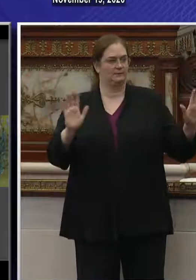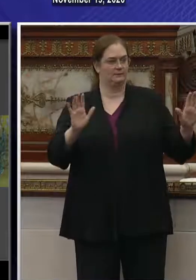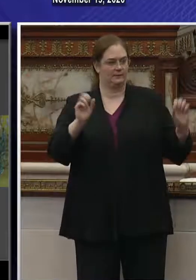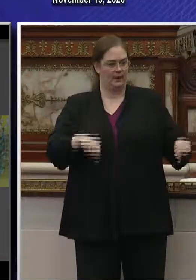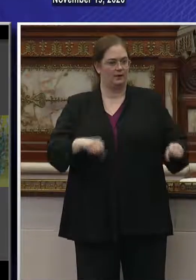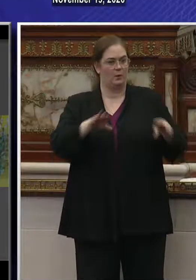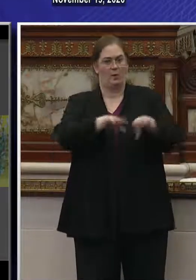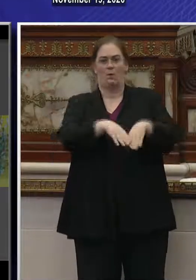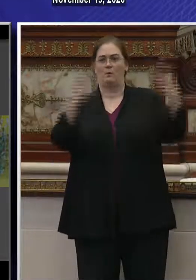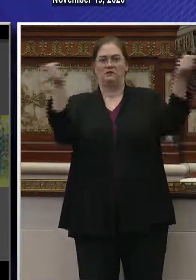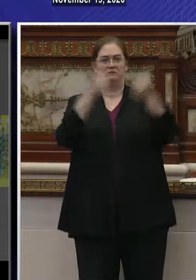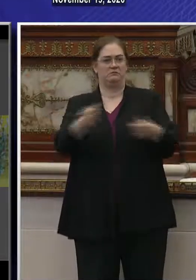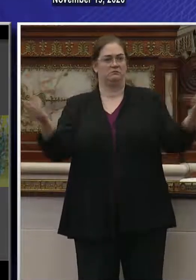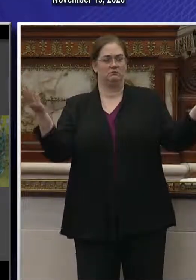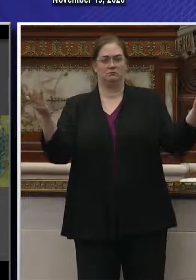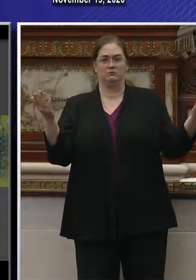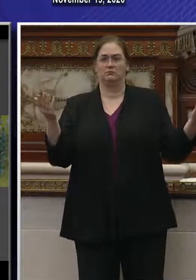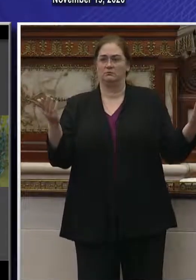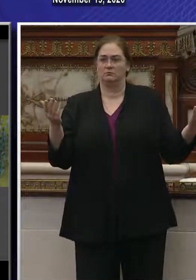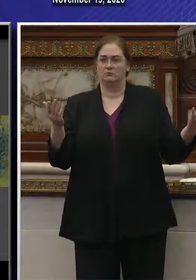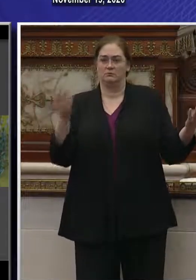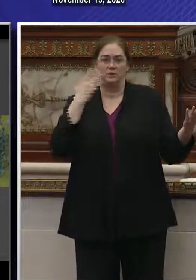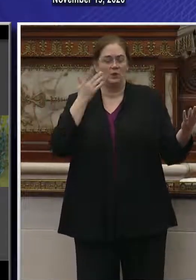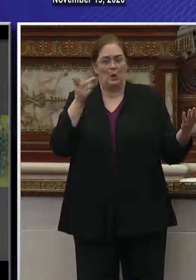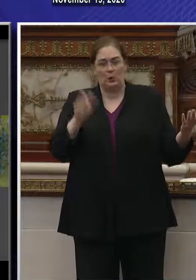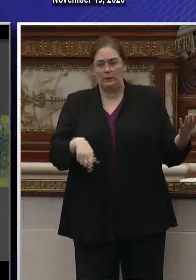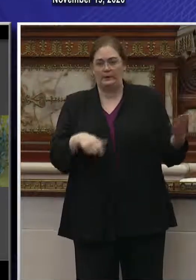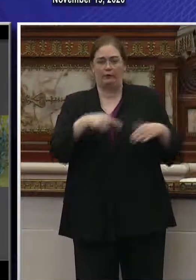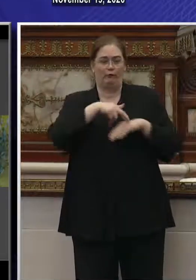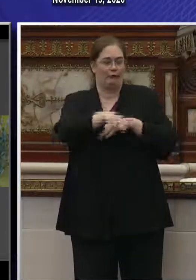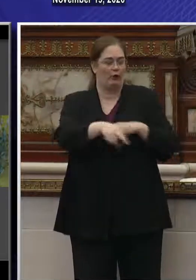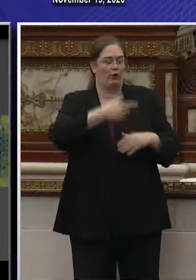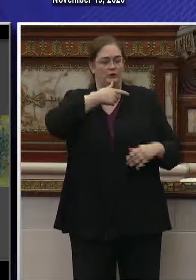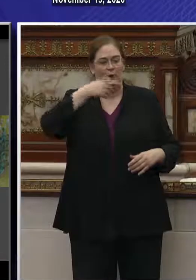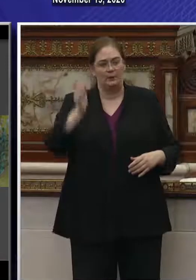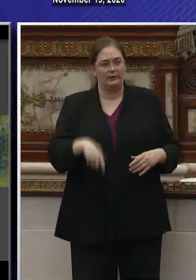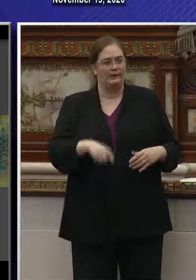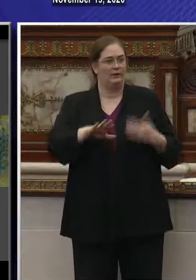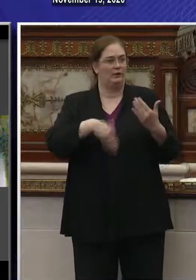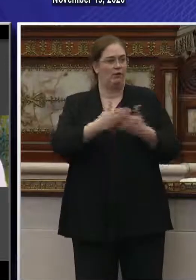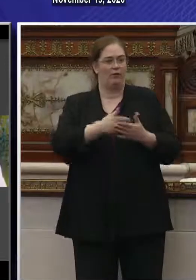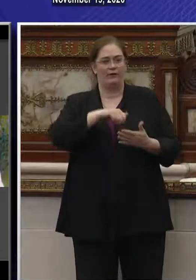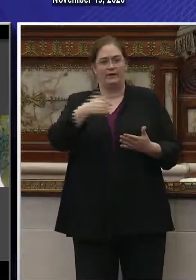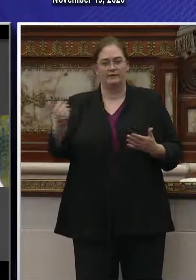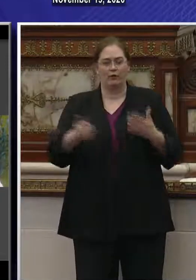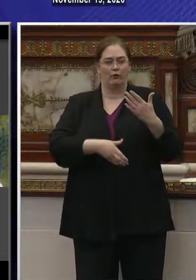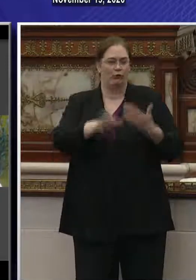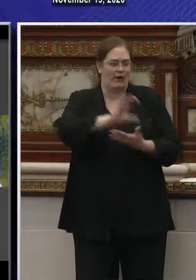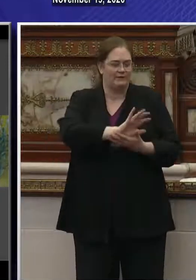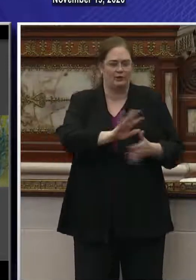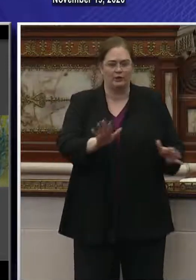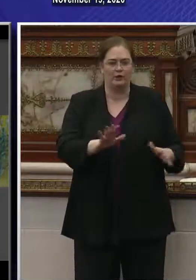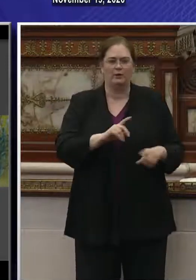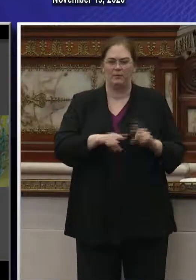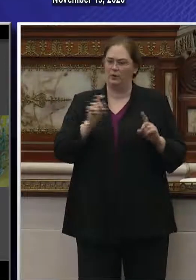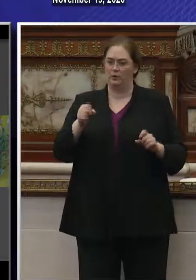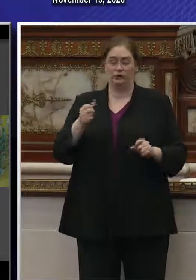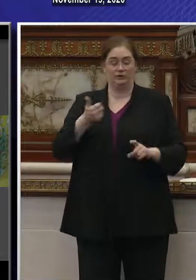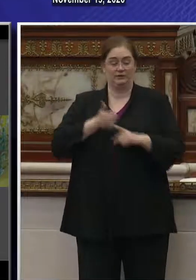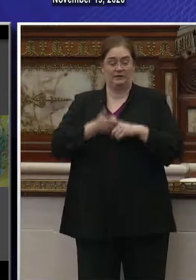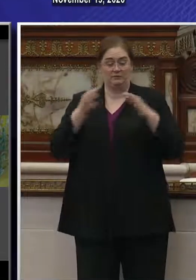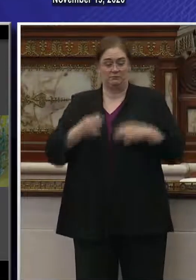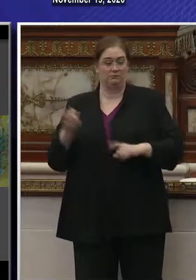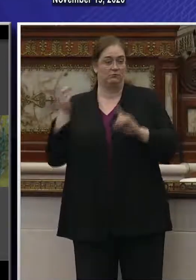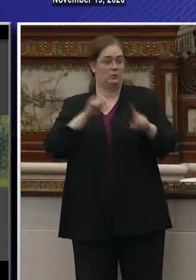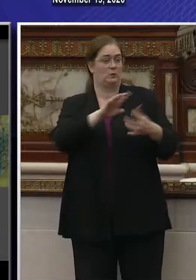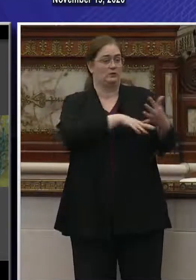it's open to everyone. And you don't need a referral and you don't need all these other criteria, but you can just go and